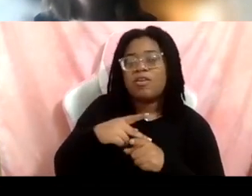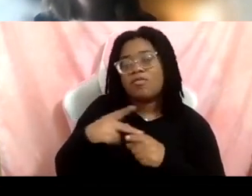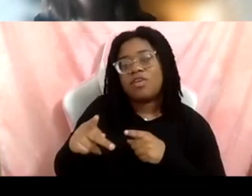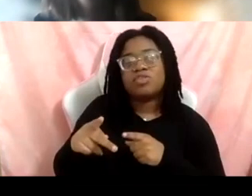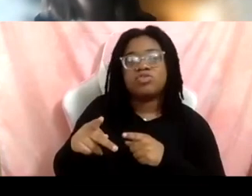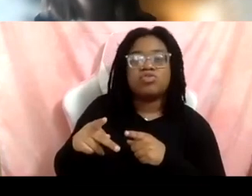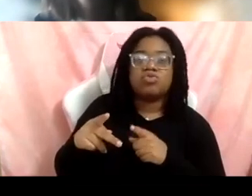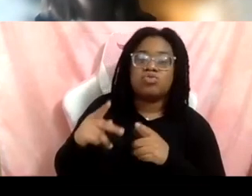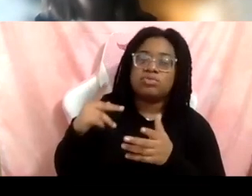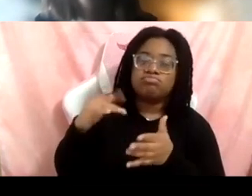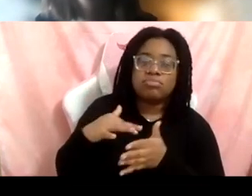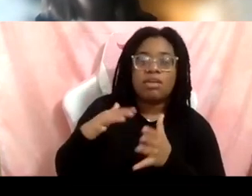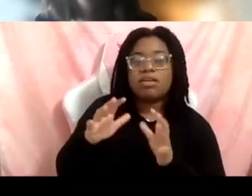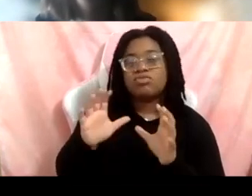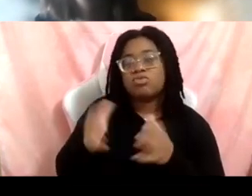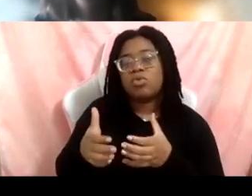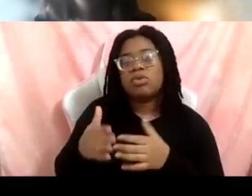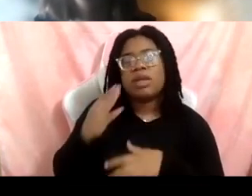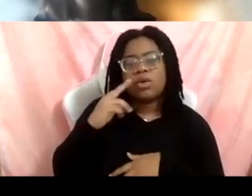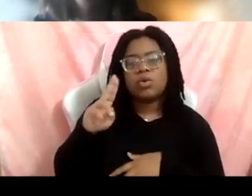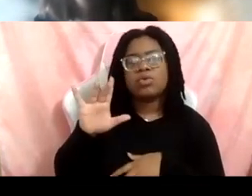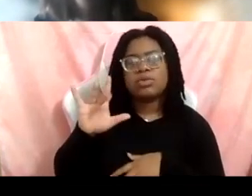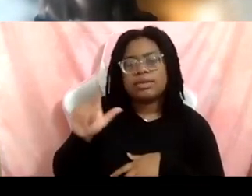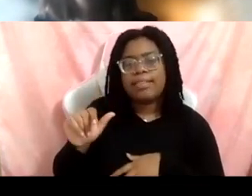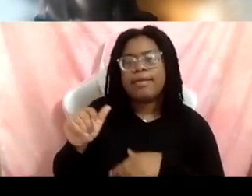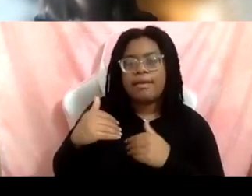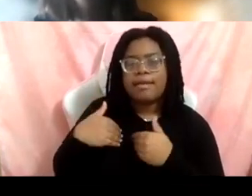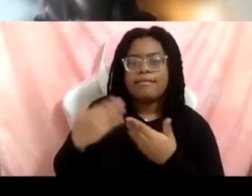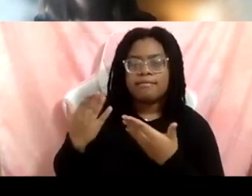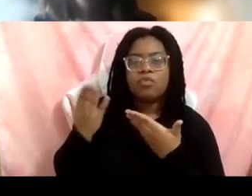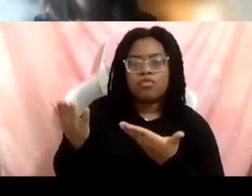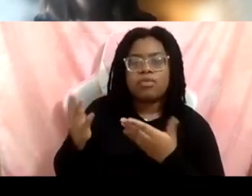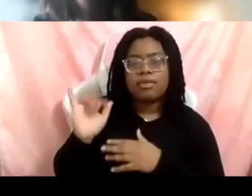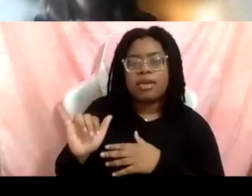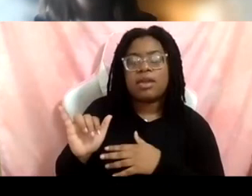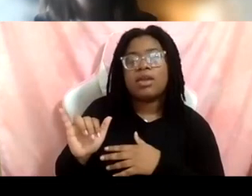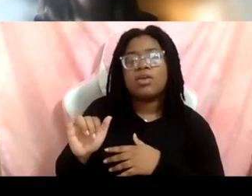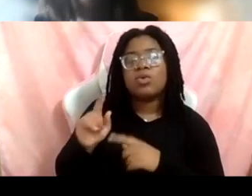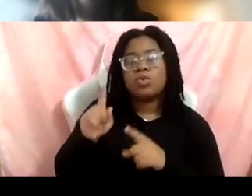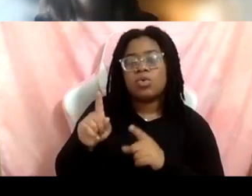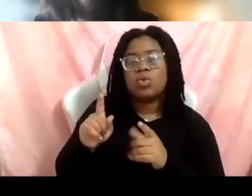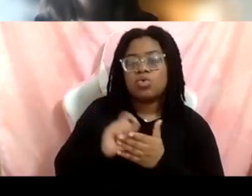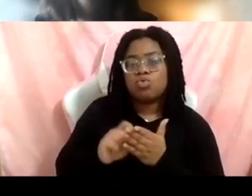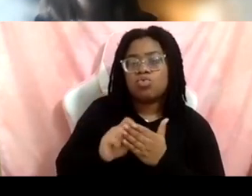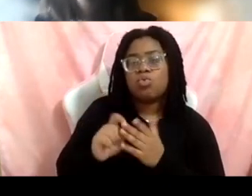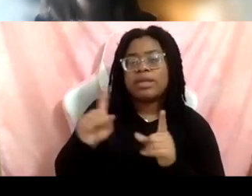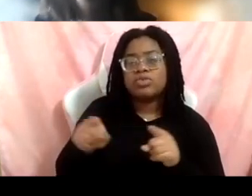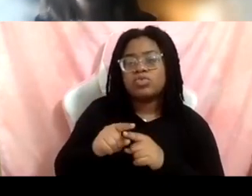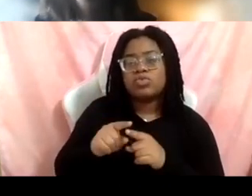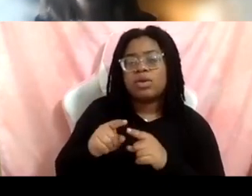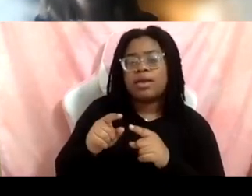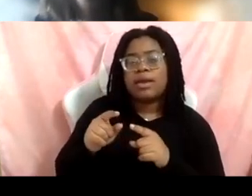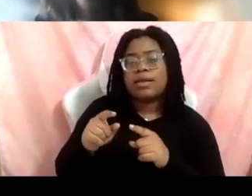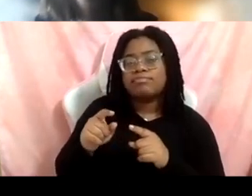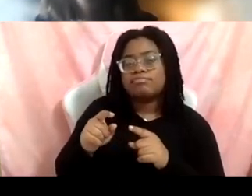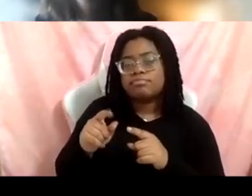courses. Like I know that UCLA has offered that in the past, where you write a screenplay in 10 weeks, because